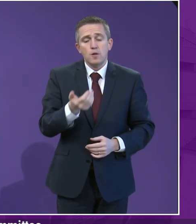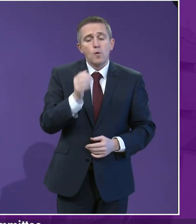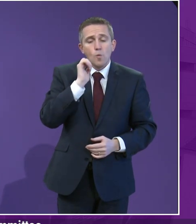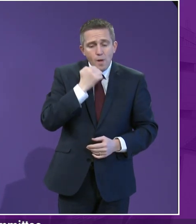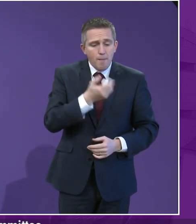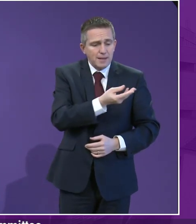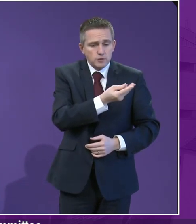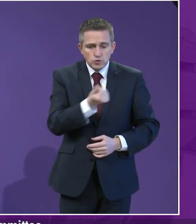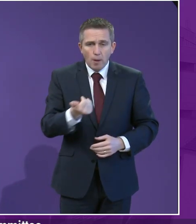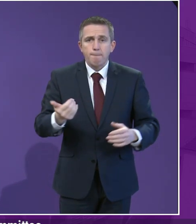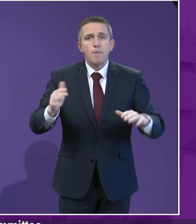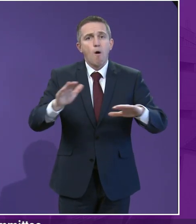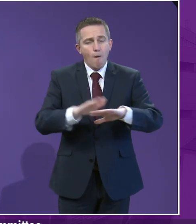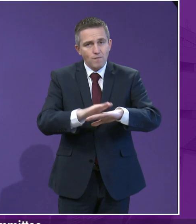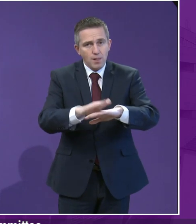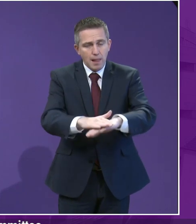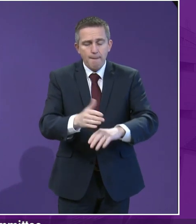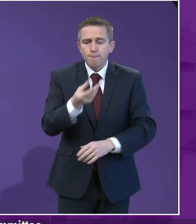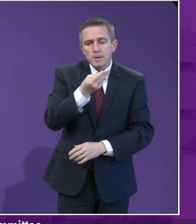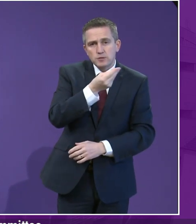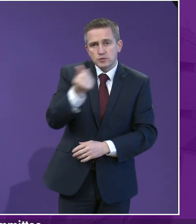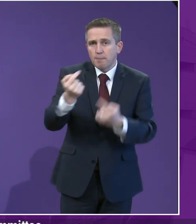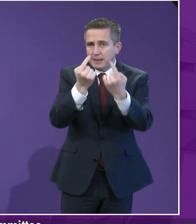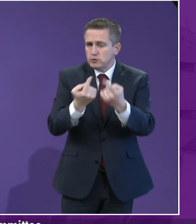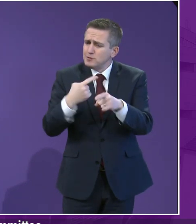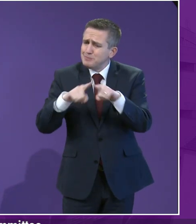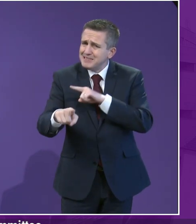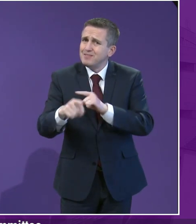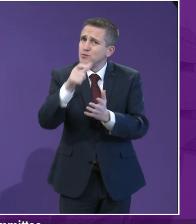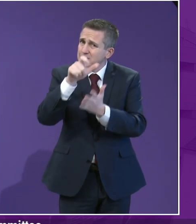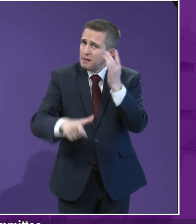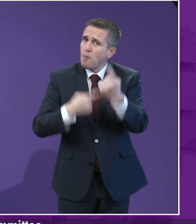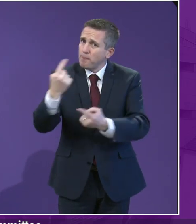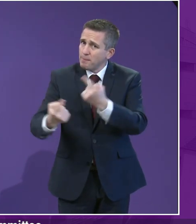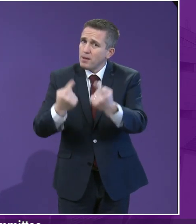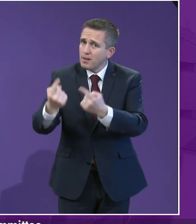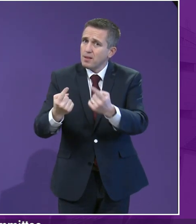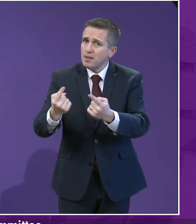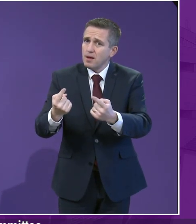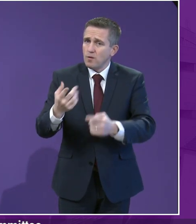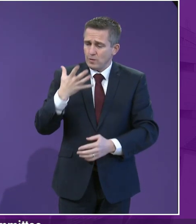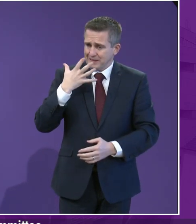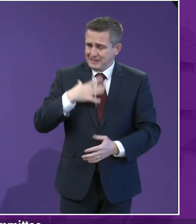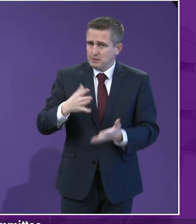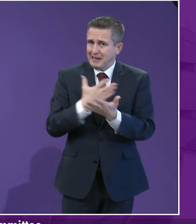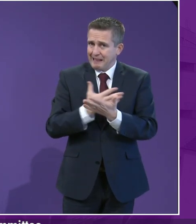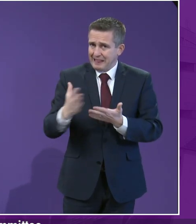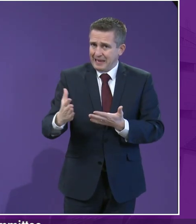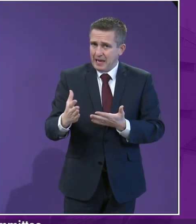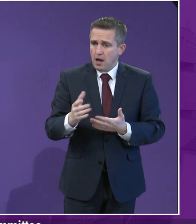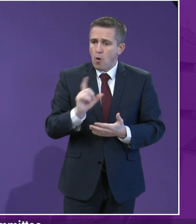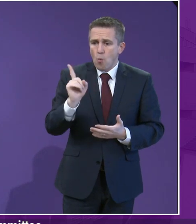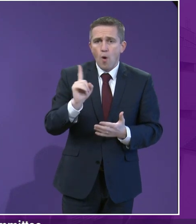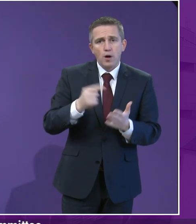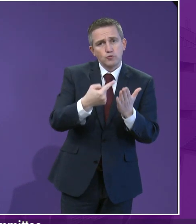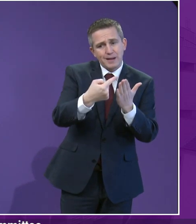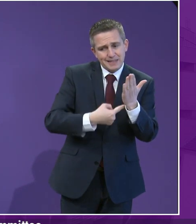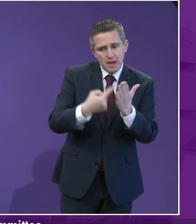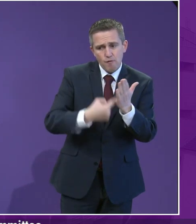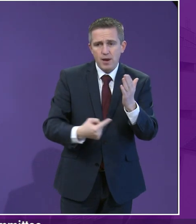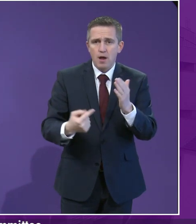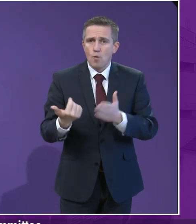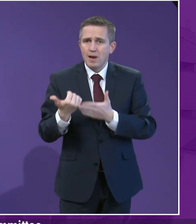further and carrying out more in-depth research, a review across the board of what sort of support is available at university. There are also a number of recommendations